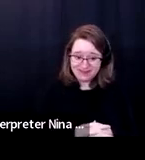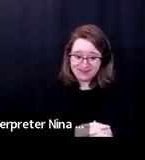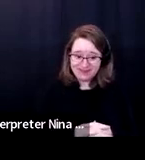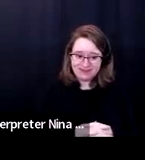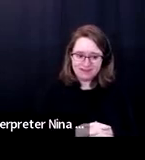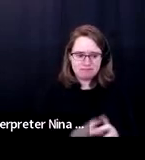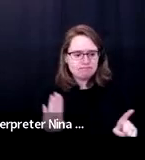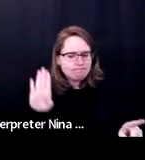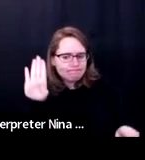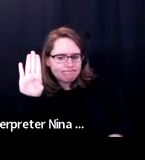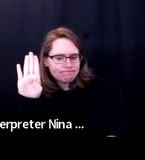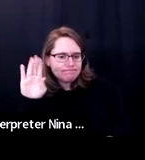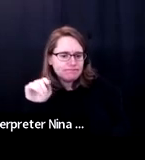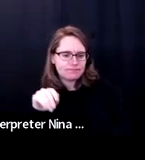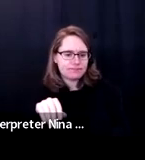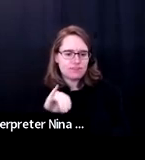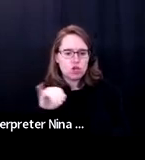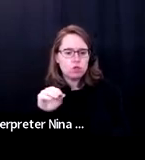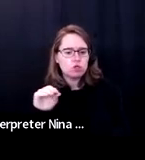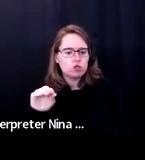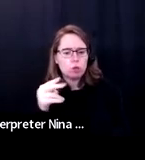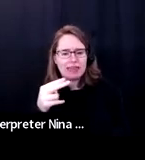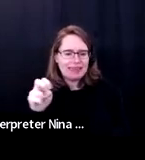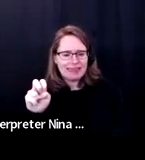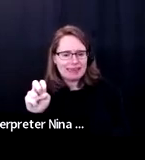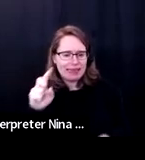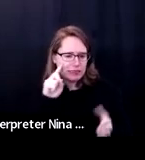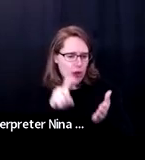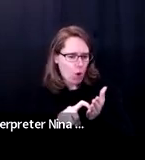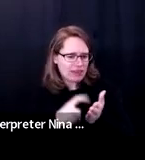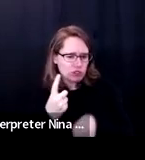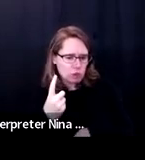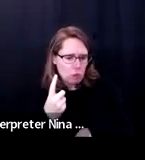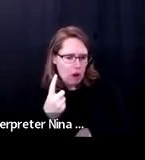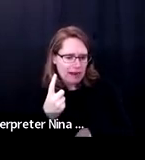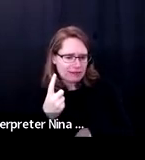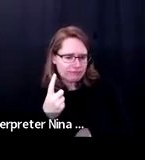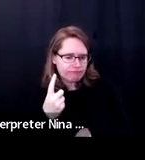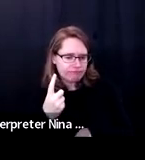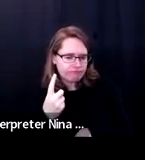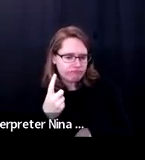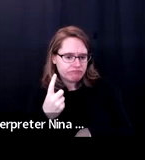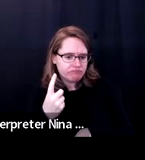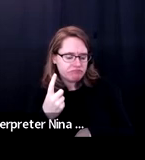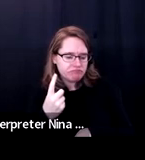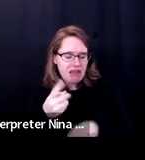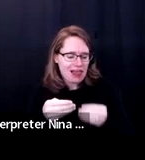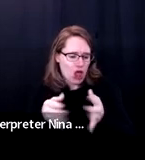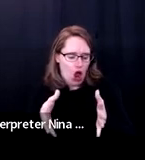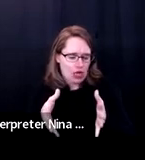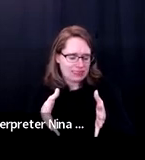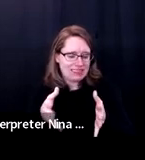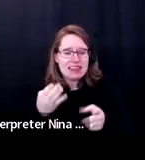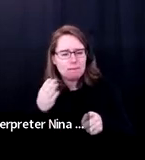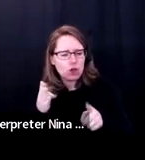I just would, Juhi caught one that we were doing at the end of our group, but our edit got lost. So it's in that